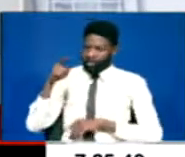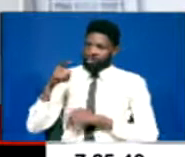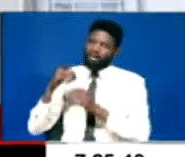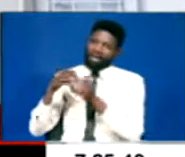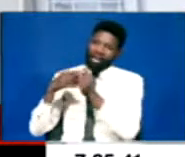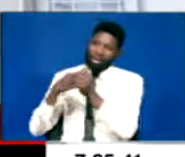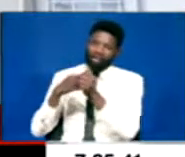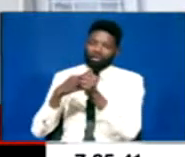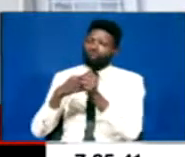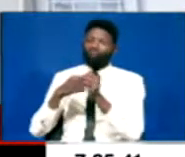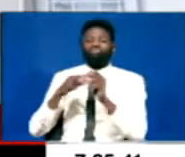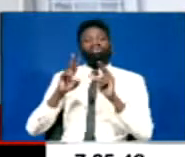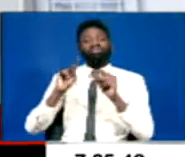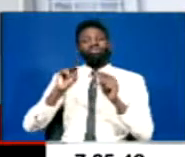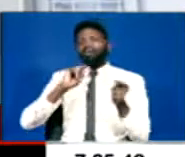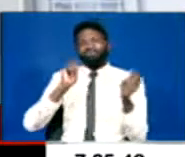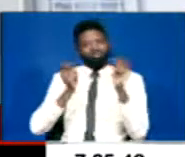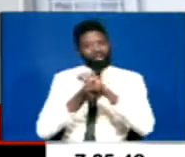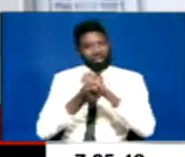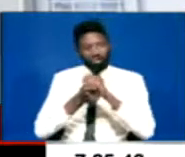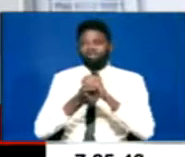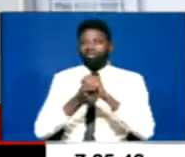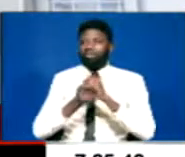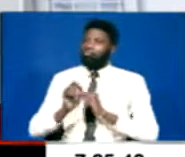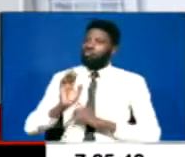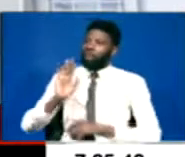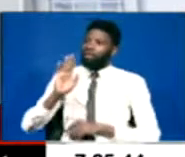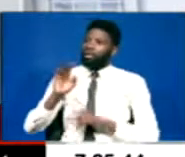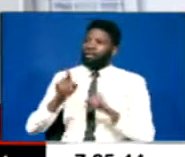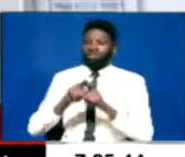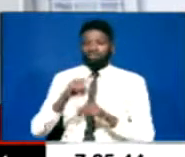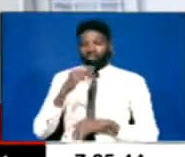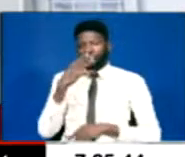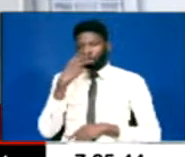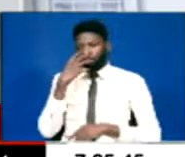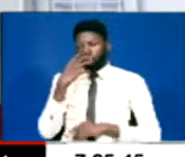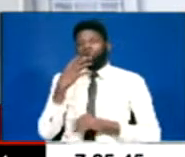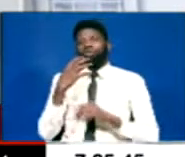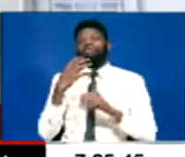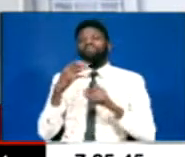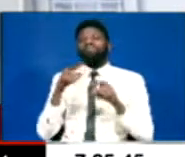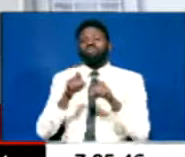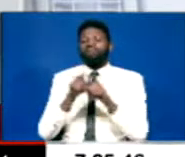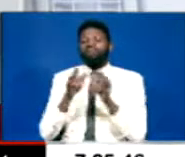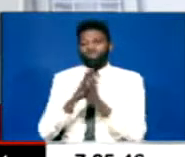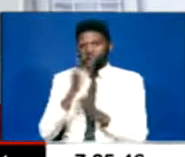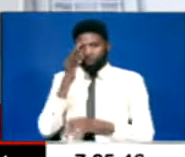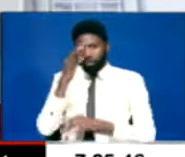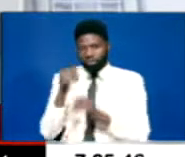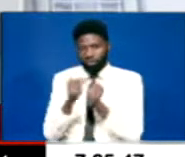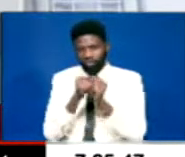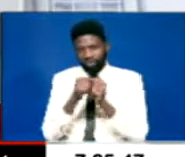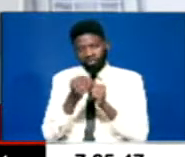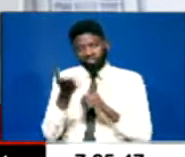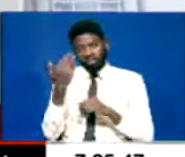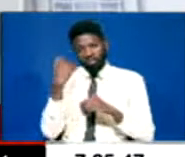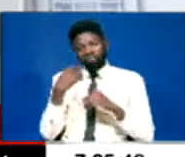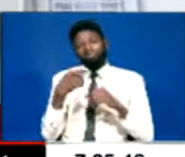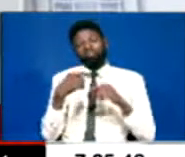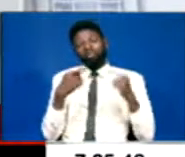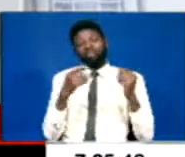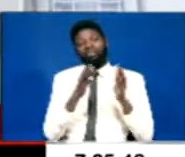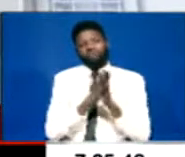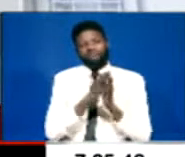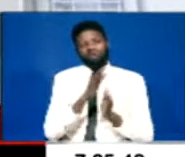team with orange as the symbol, alongside Raila Odinga, who had fallen out with President Mwai Kibaki over failure to honor a